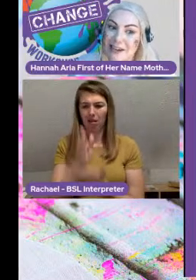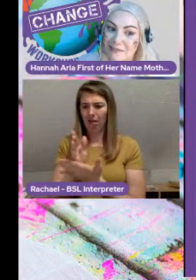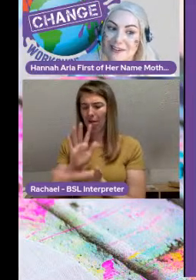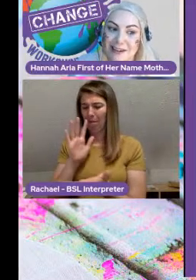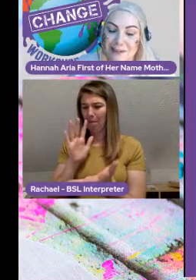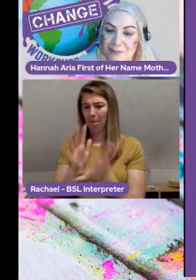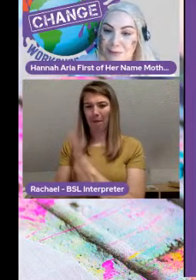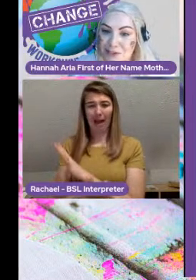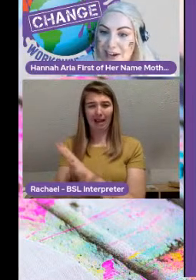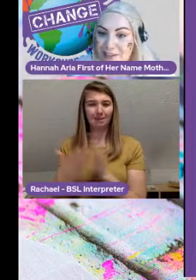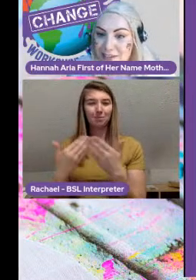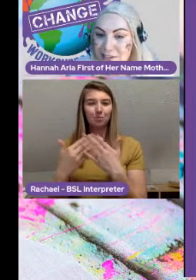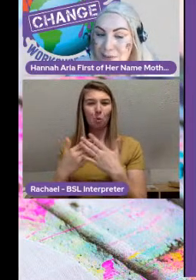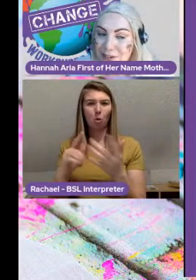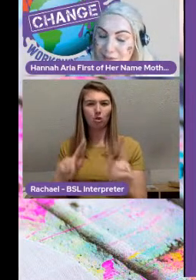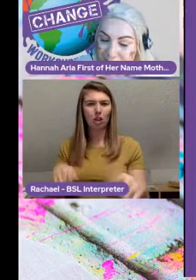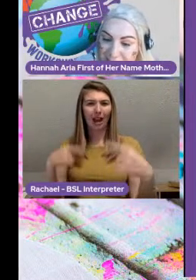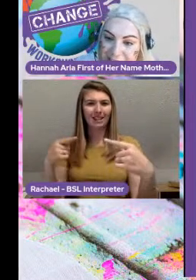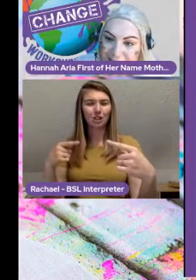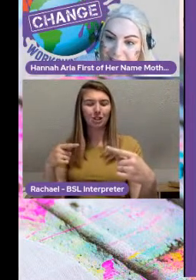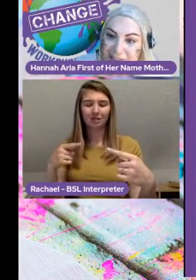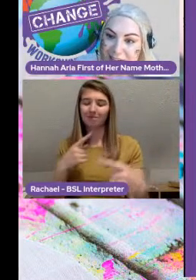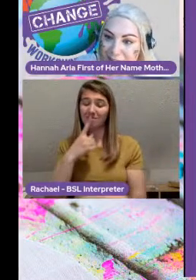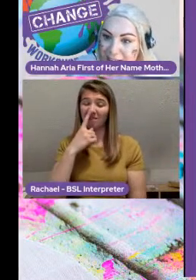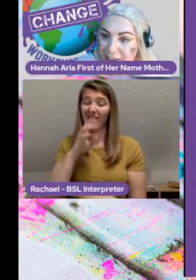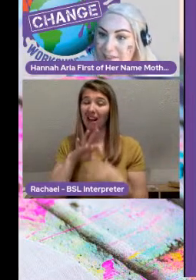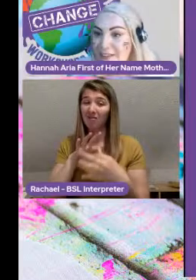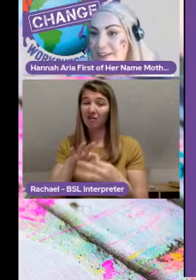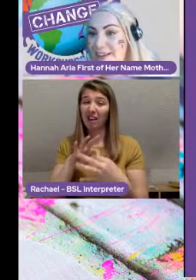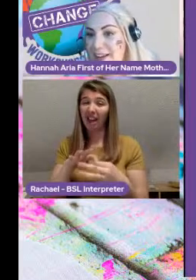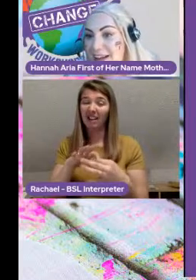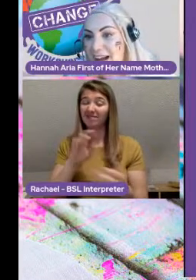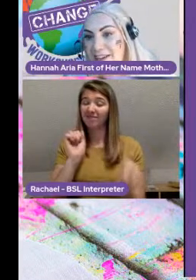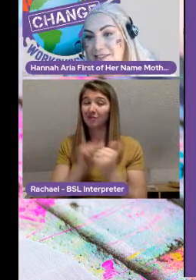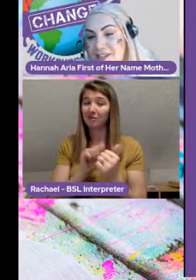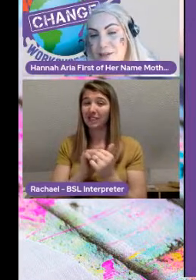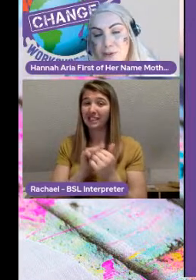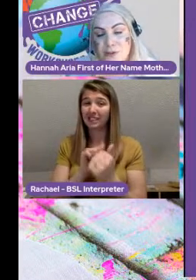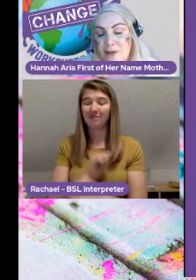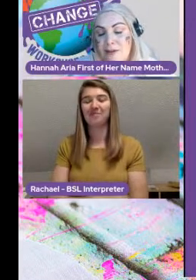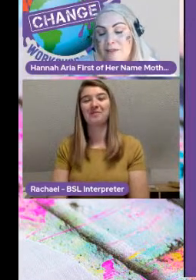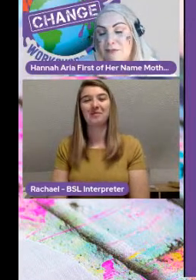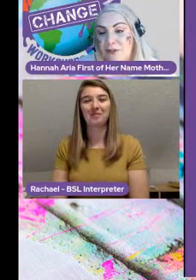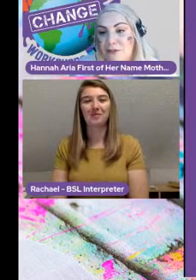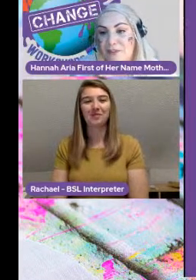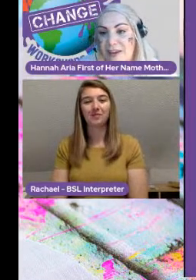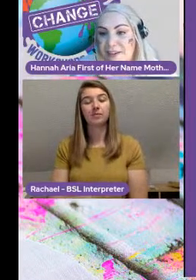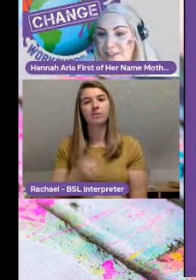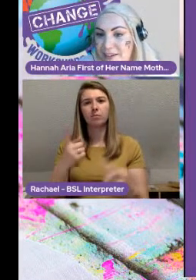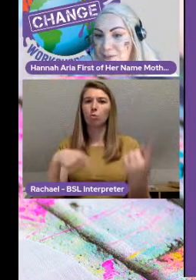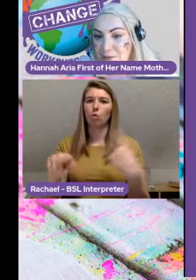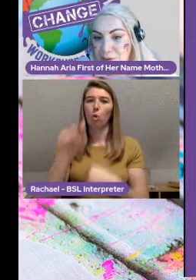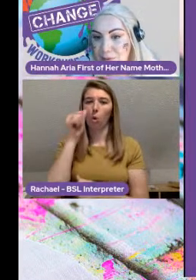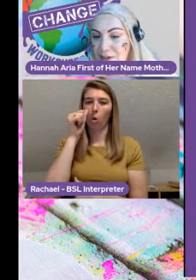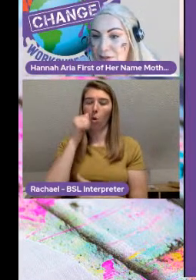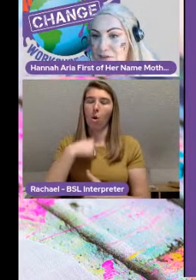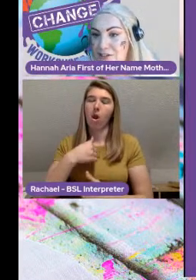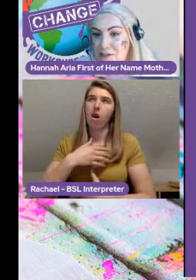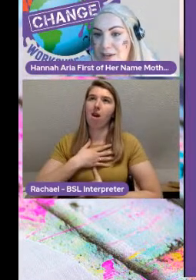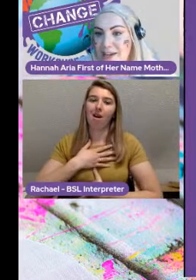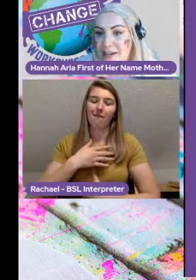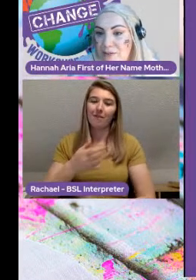reality is definitely a lot more challenging. So I can relate to that totally. And you all know I love a coffee. We've got